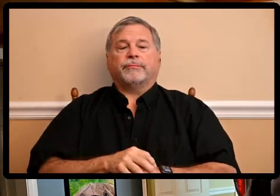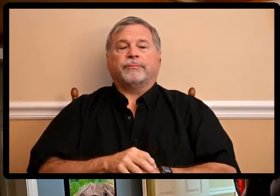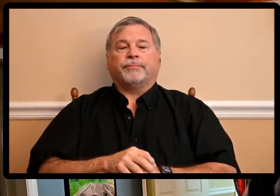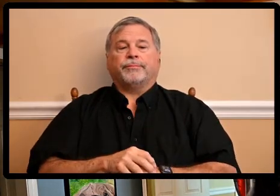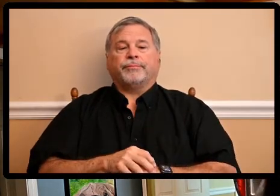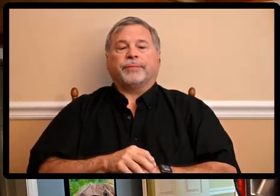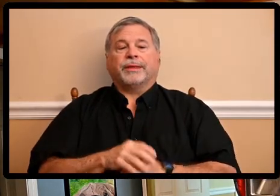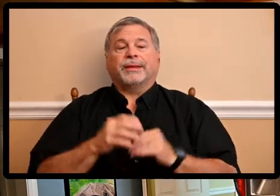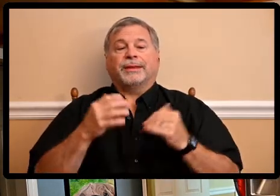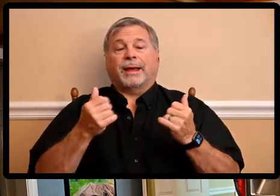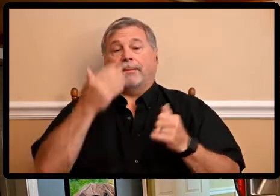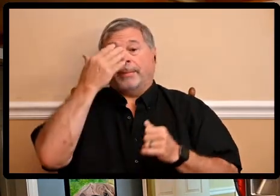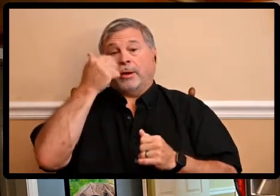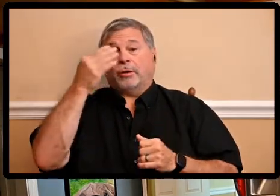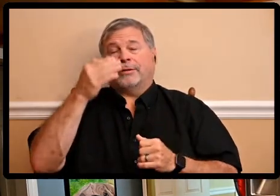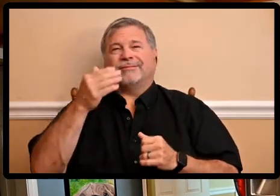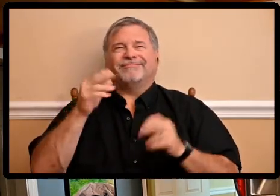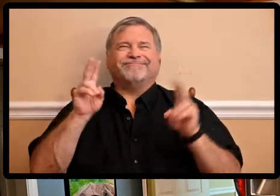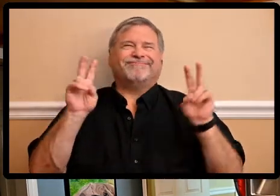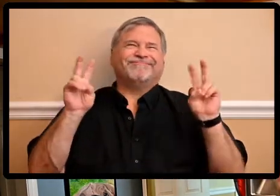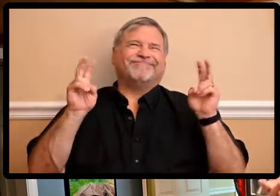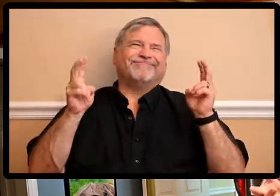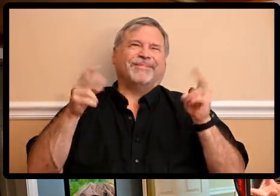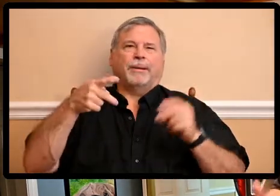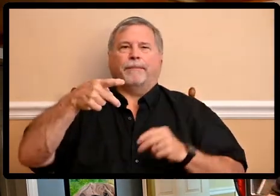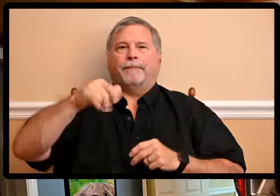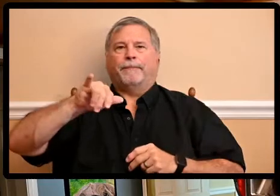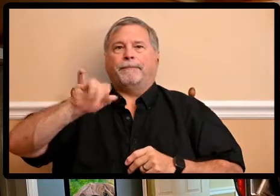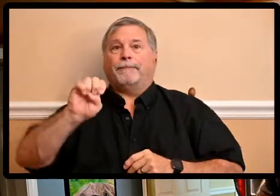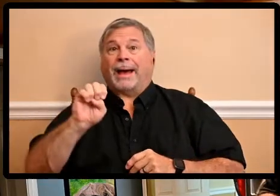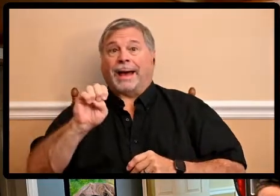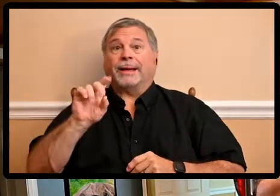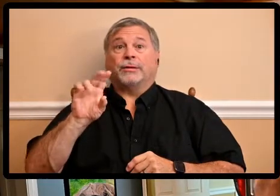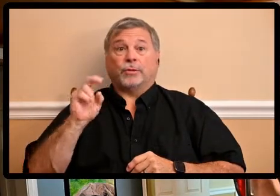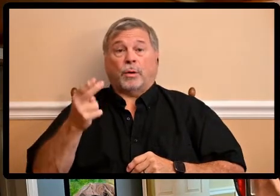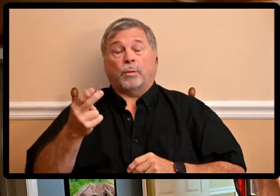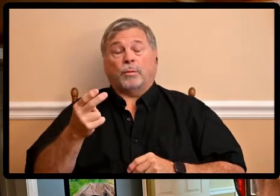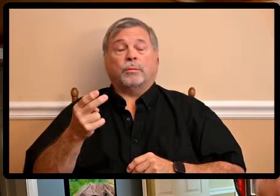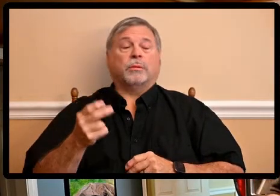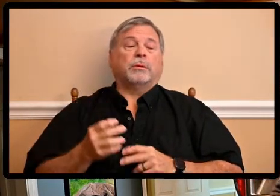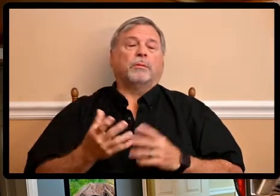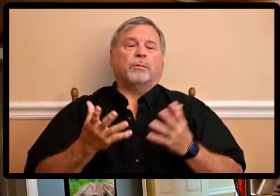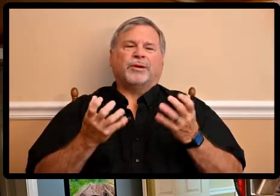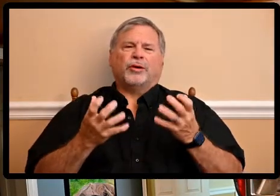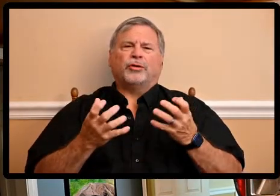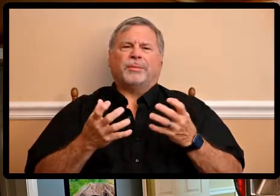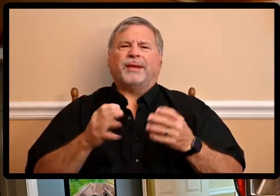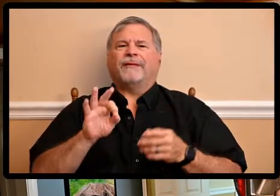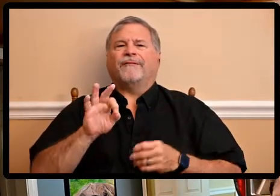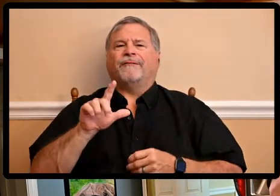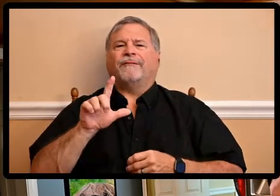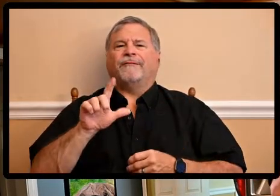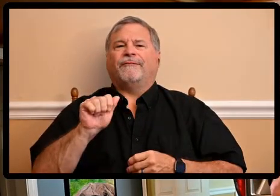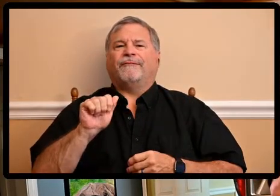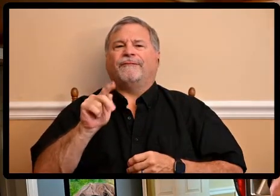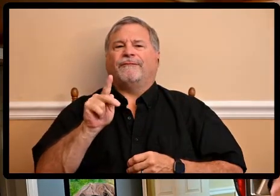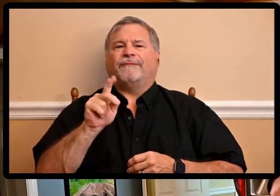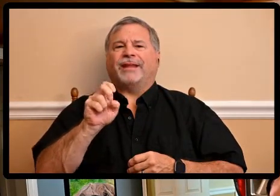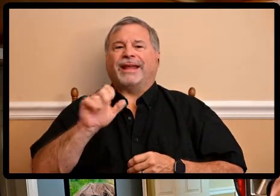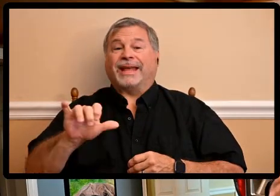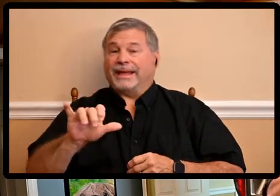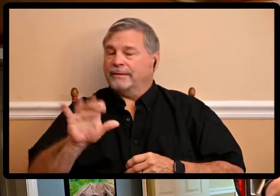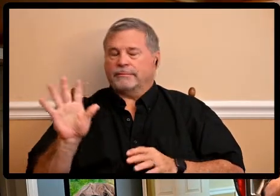Now because this is a pie dough, okay, basically what we're making, but we don't want it to be flaky. We want it to be